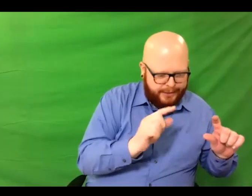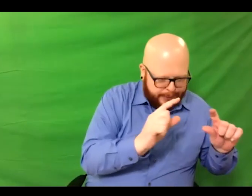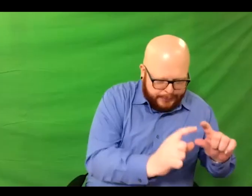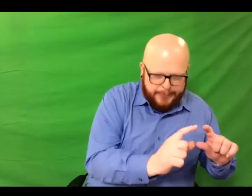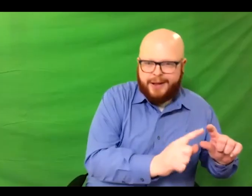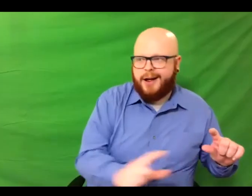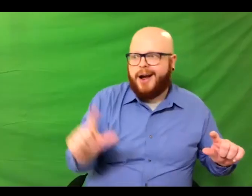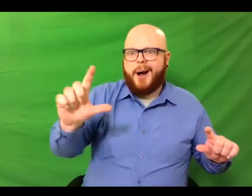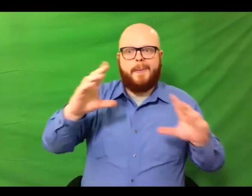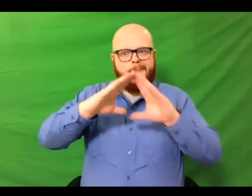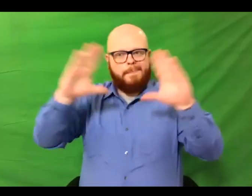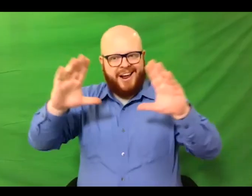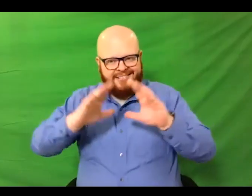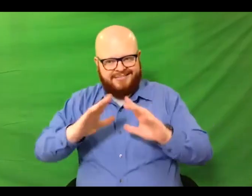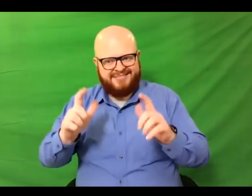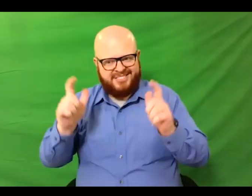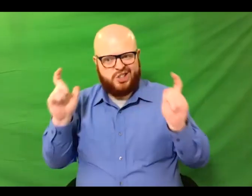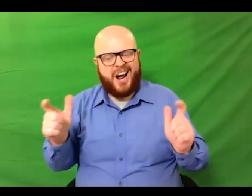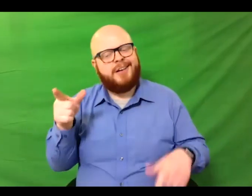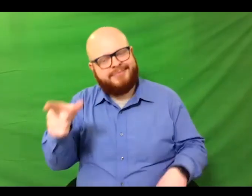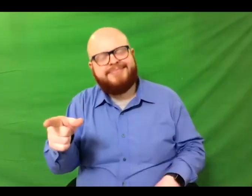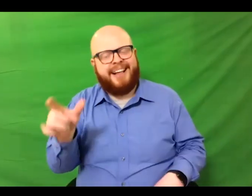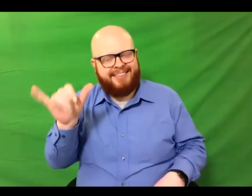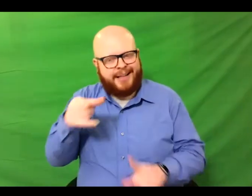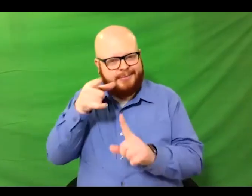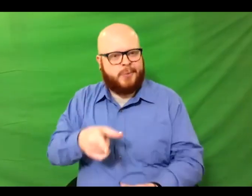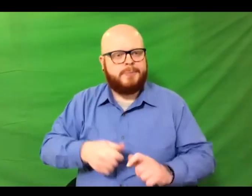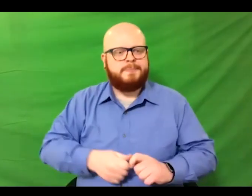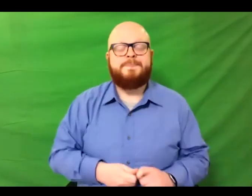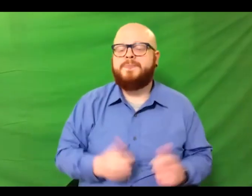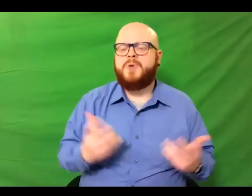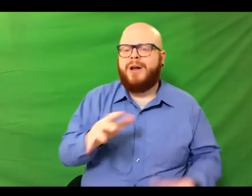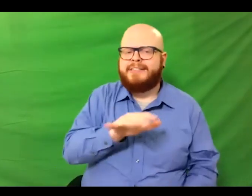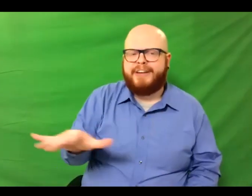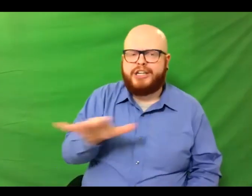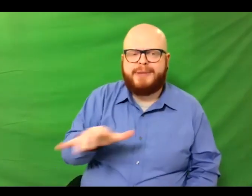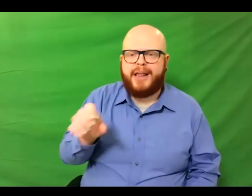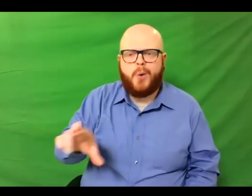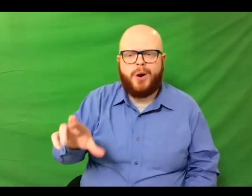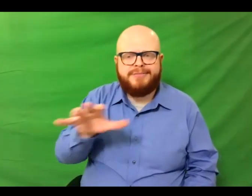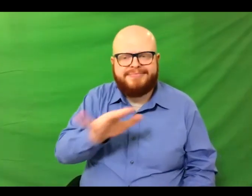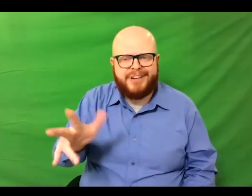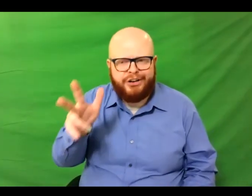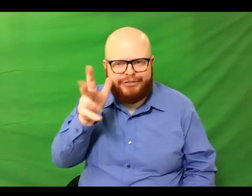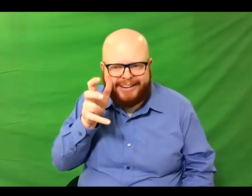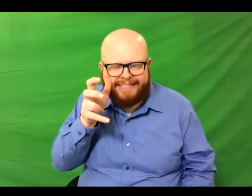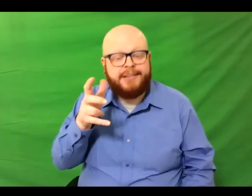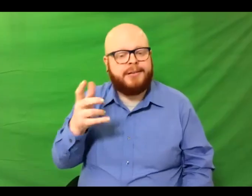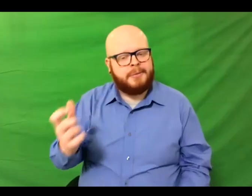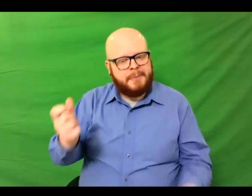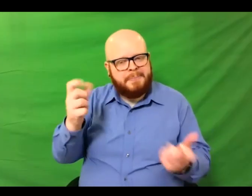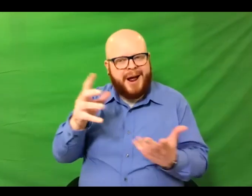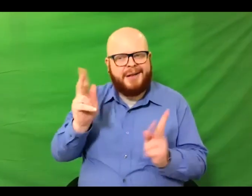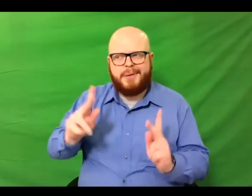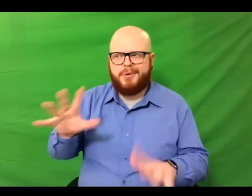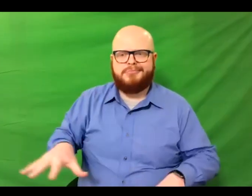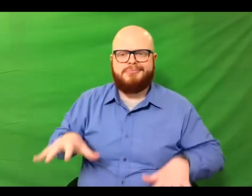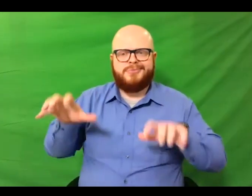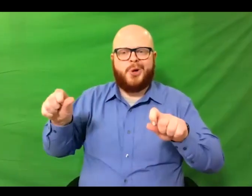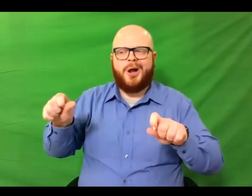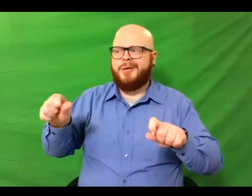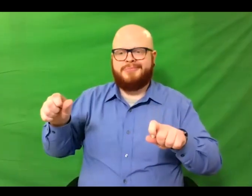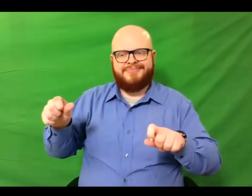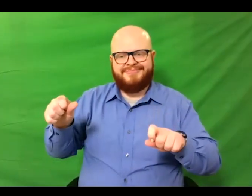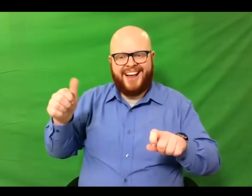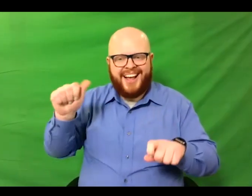All right, so what is fingerspelling and finger reading? Many of us who have maybe took an American Sign Language class in high school or college are familiar with